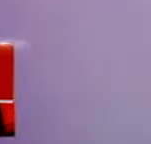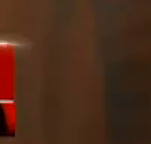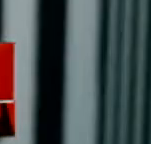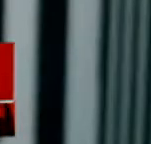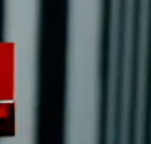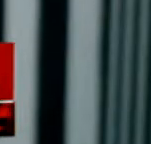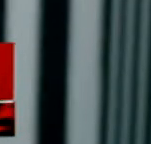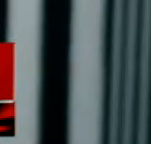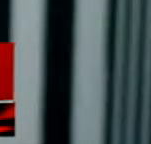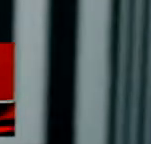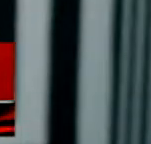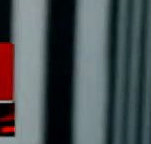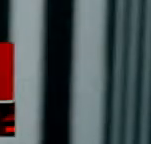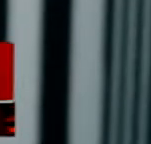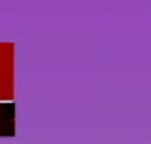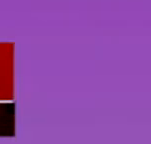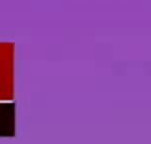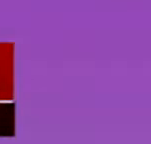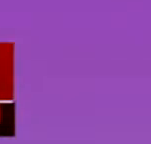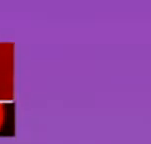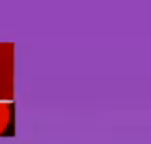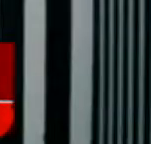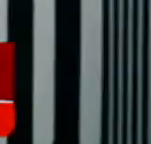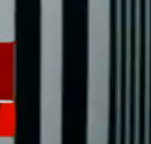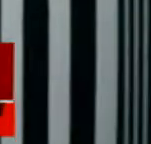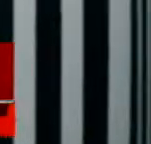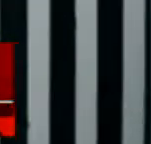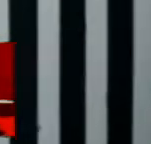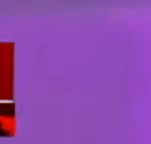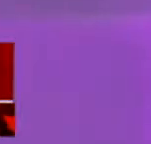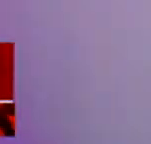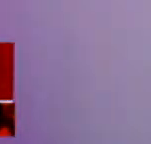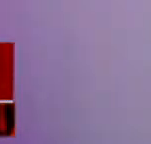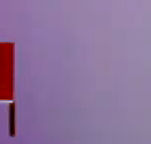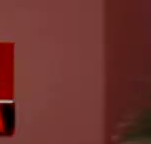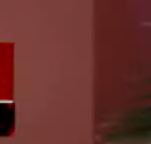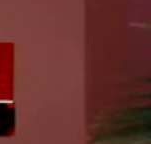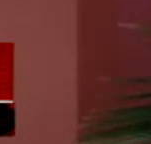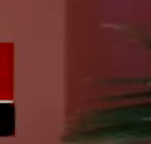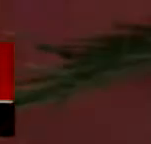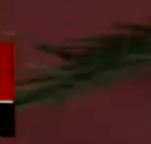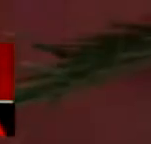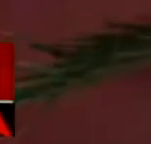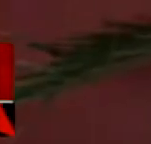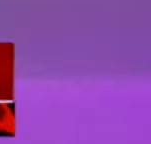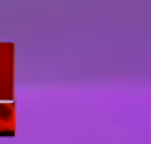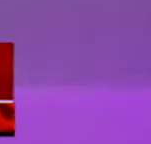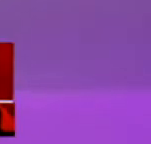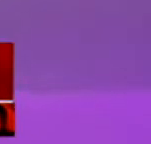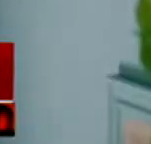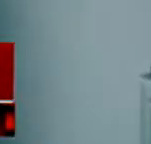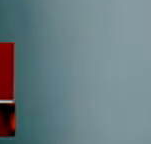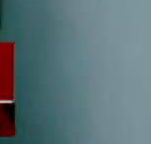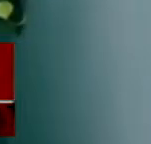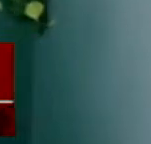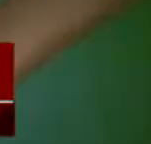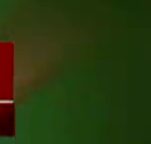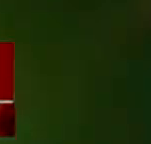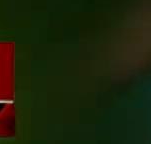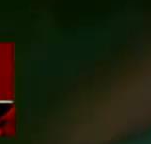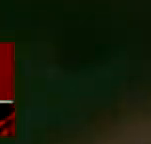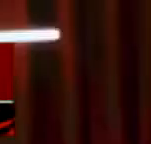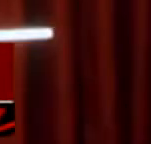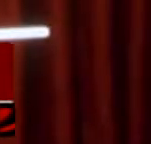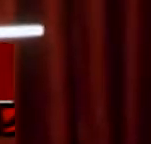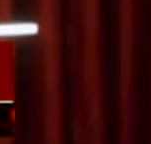Tuna box. Usiku nipe shoti. Ama ishike magoti. Nileweshe